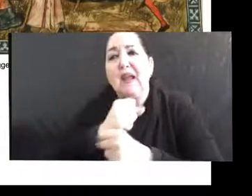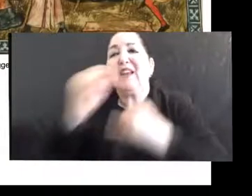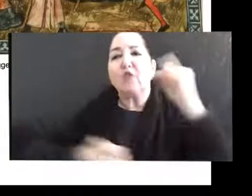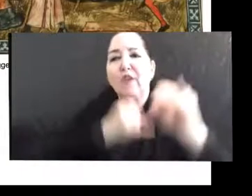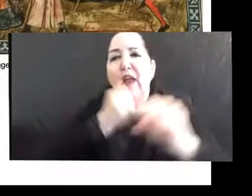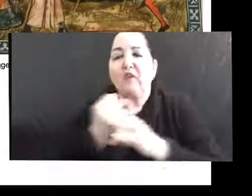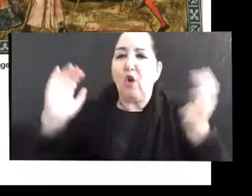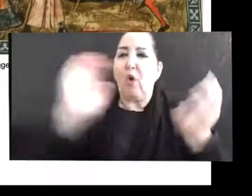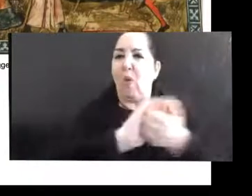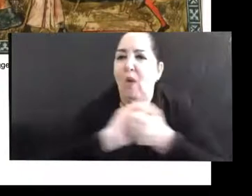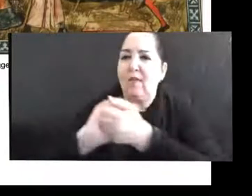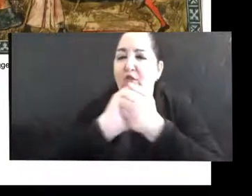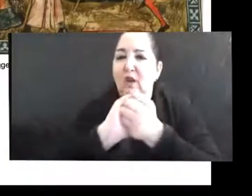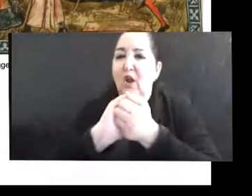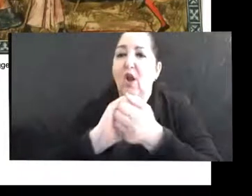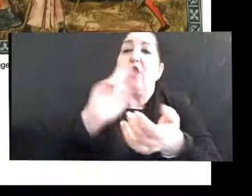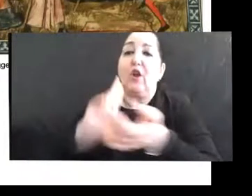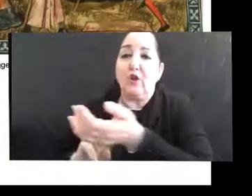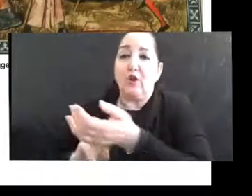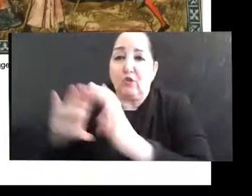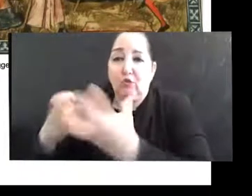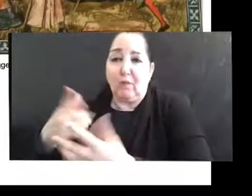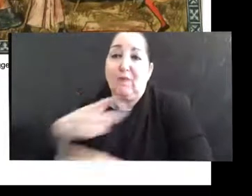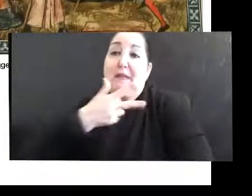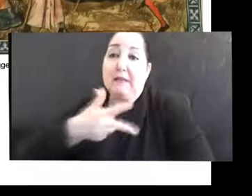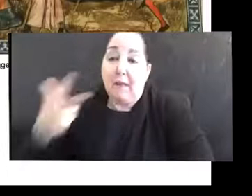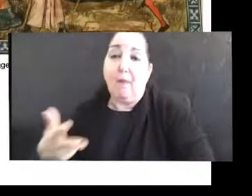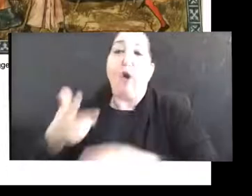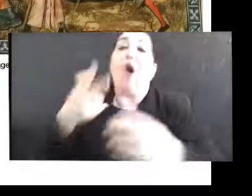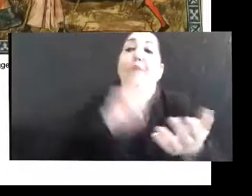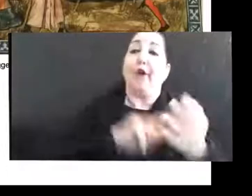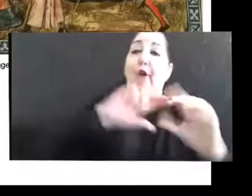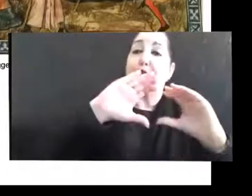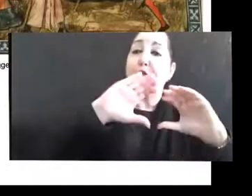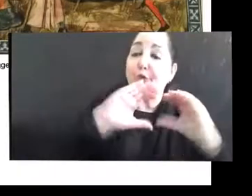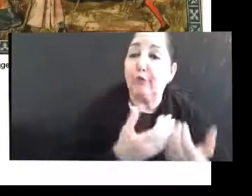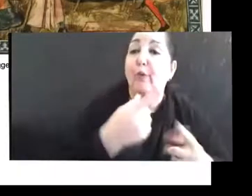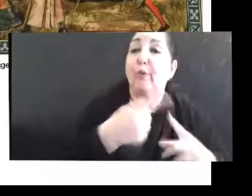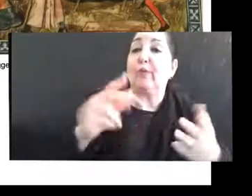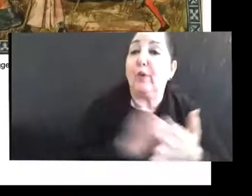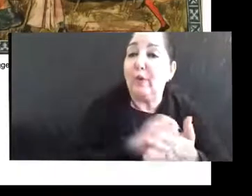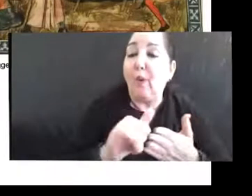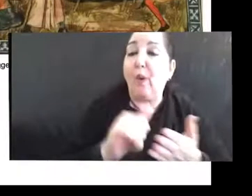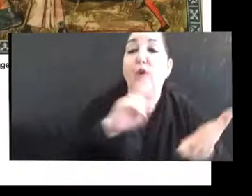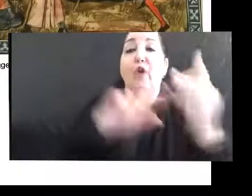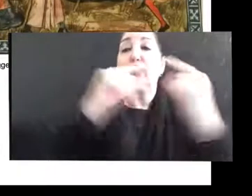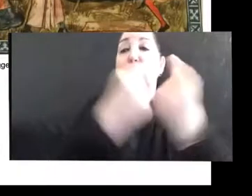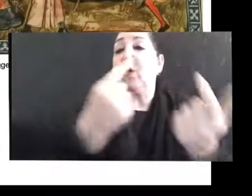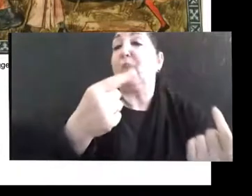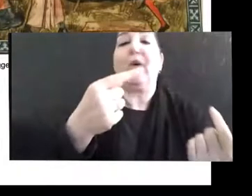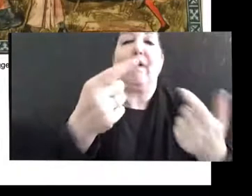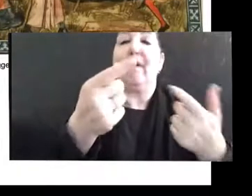form these international coalitions, right? So the nurses are from Denmark, they're from New York, they're from Chicago. We couldn't have them in the